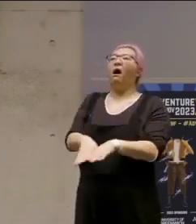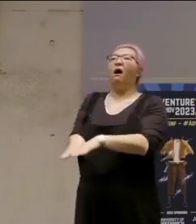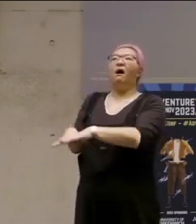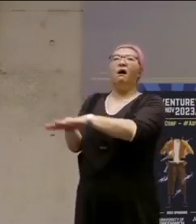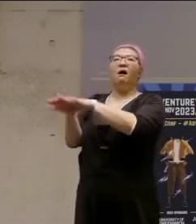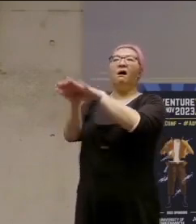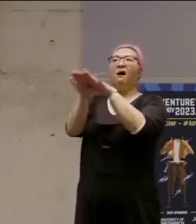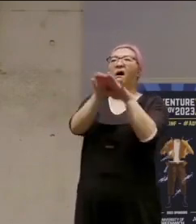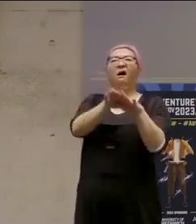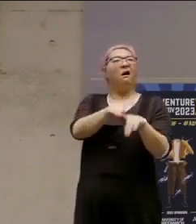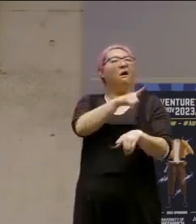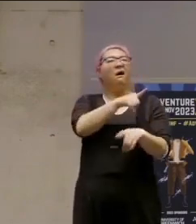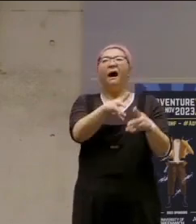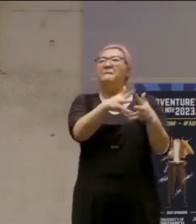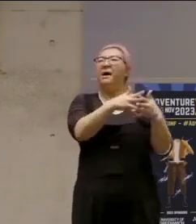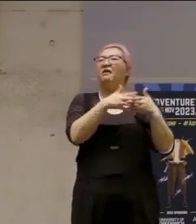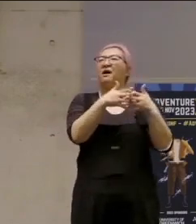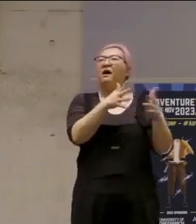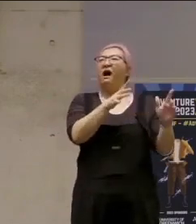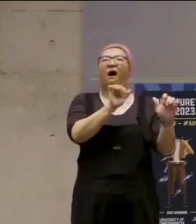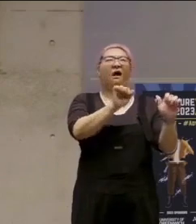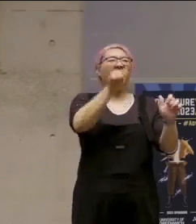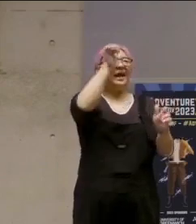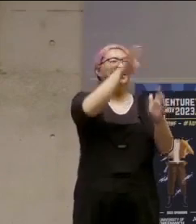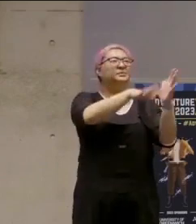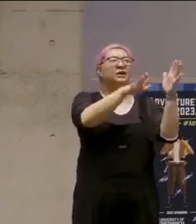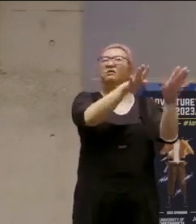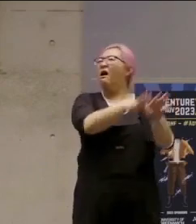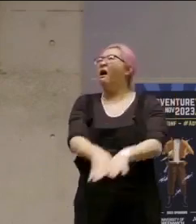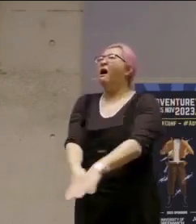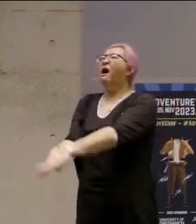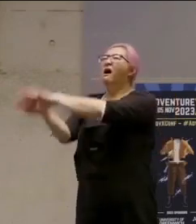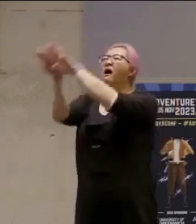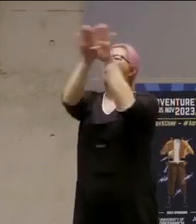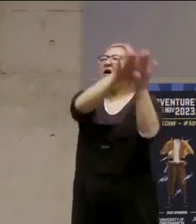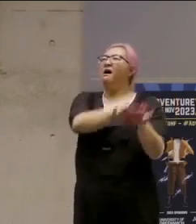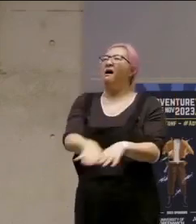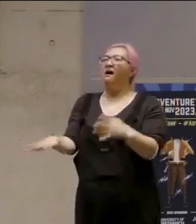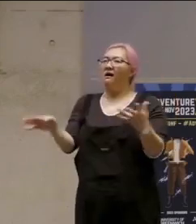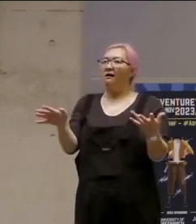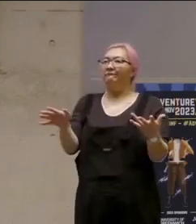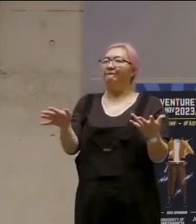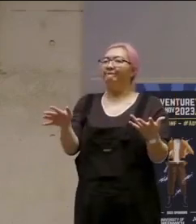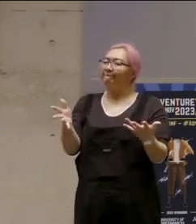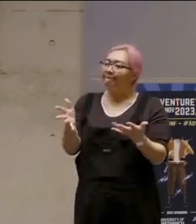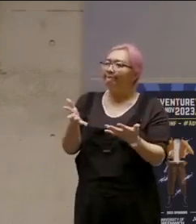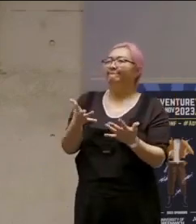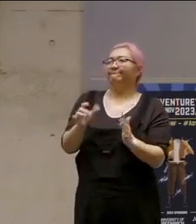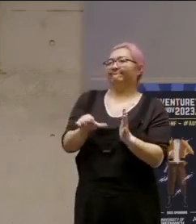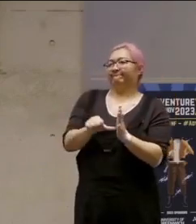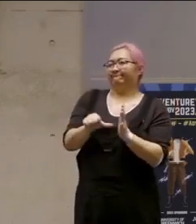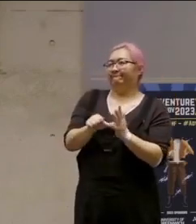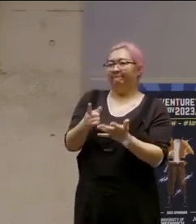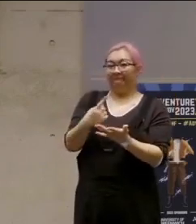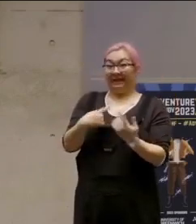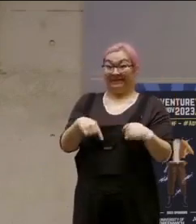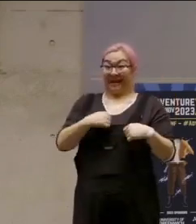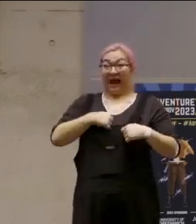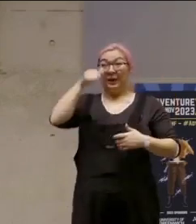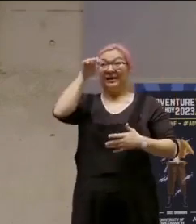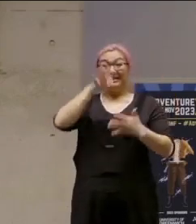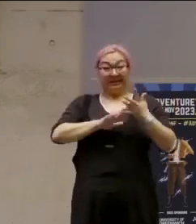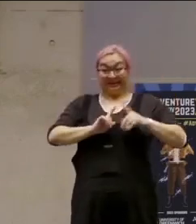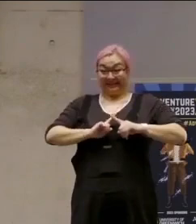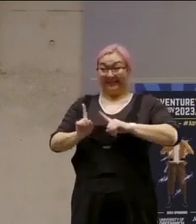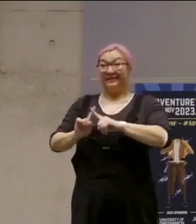you know, we don't have shared experiences, but more to communicate that if we want to communicate